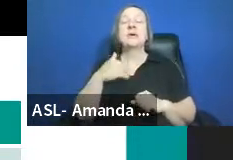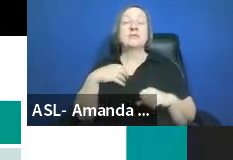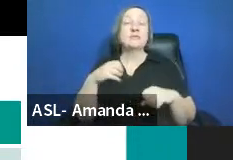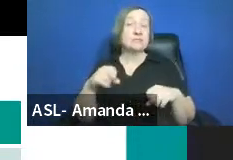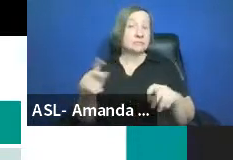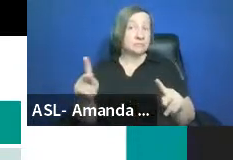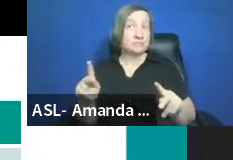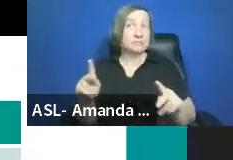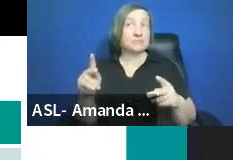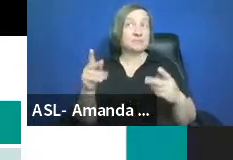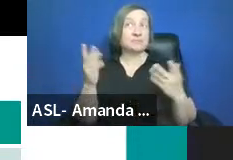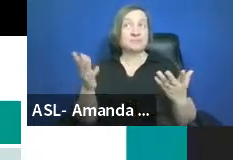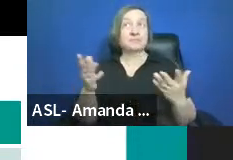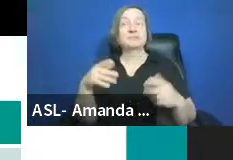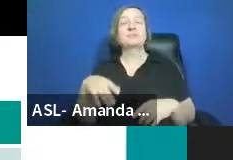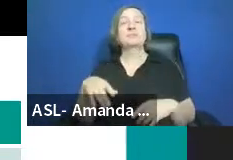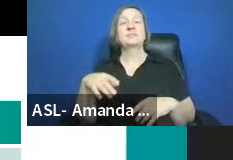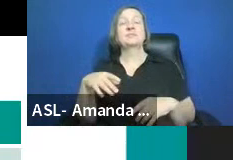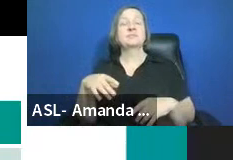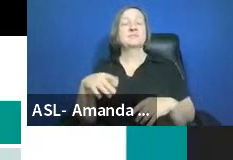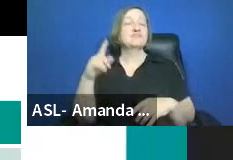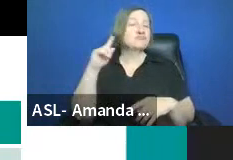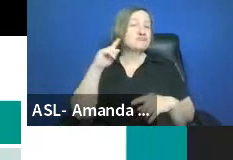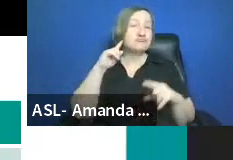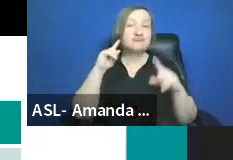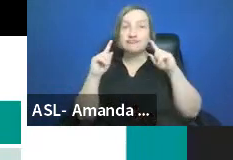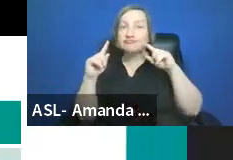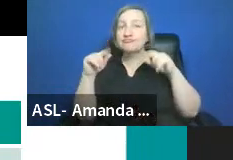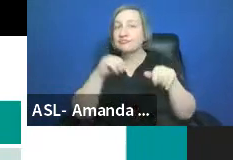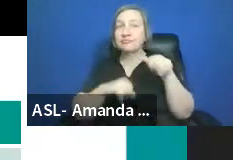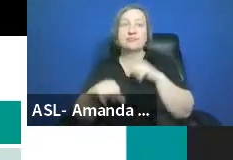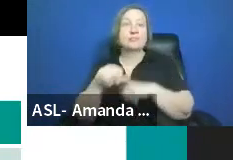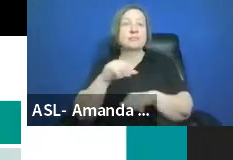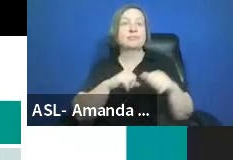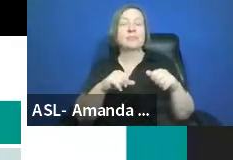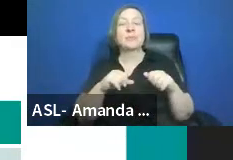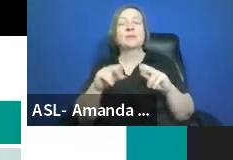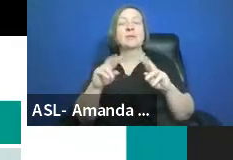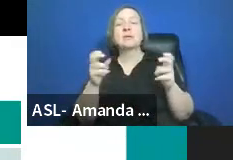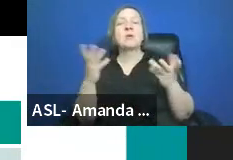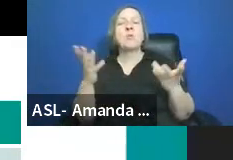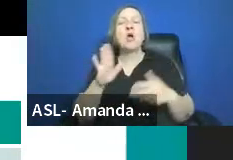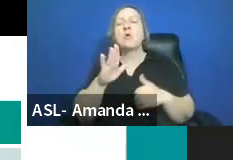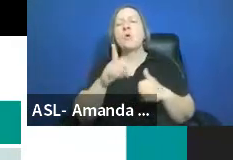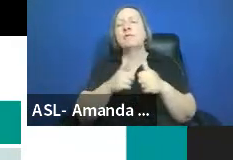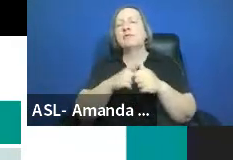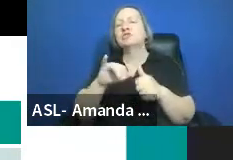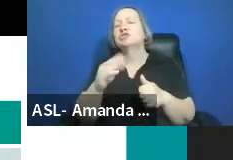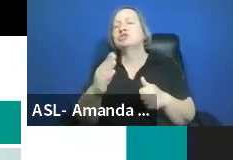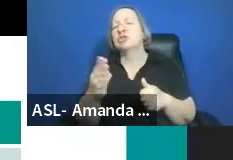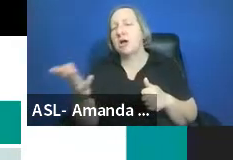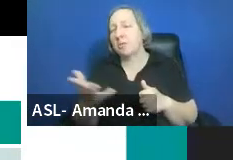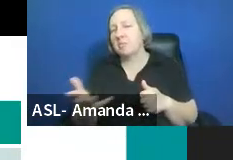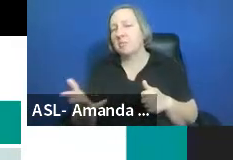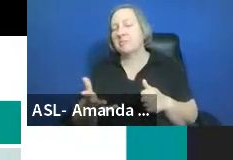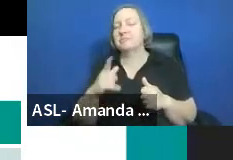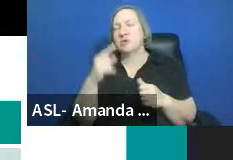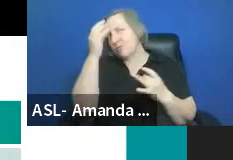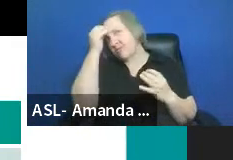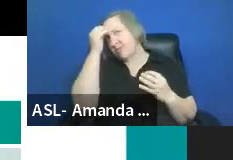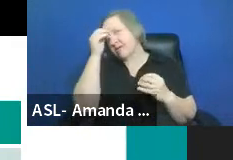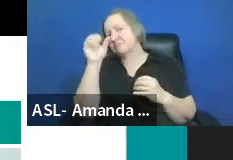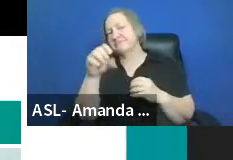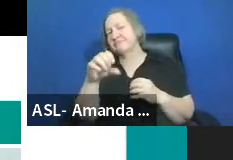of hearing from each other with the prompt, what was your first job? So be thinking about that. We'll